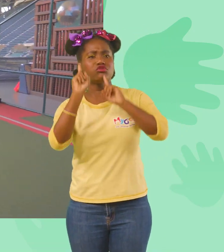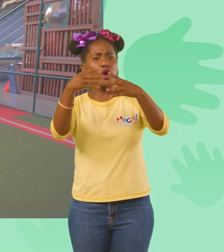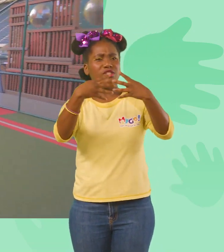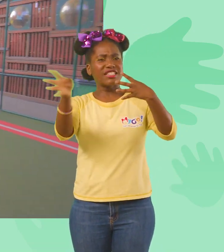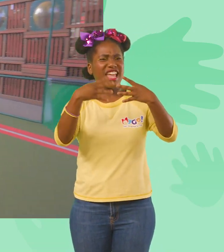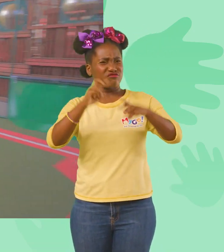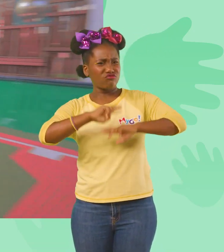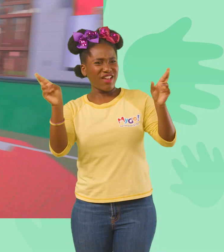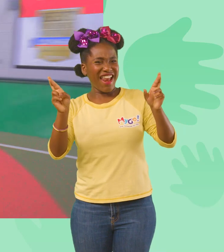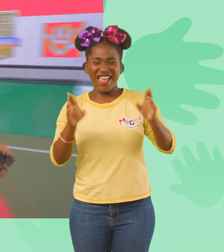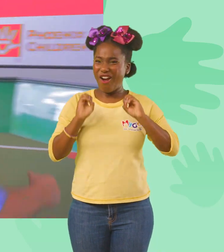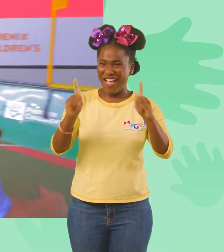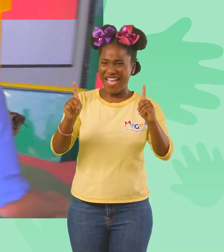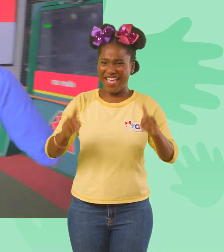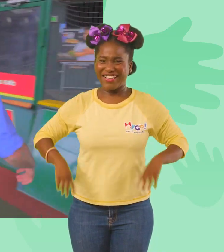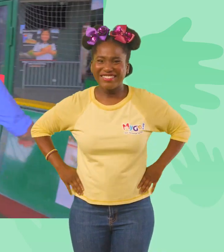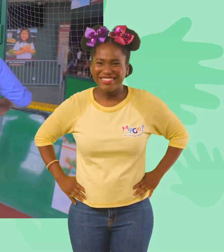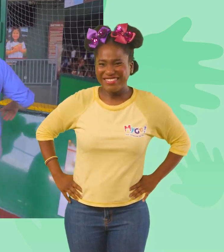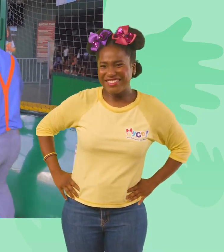let's go.